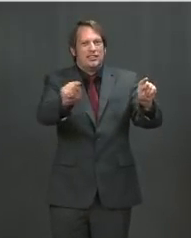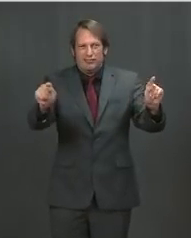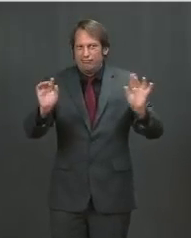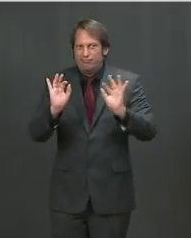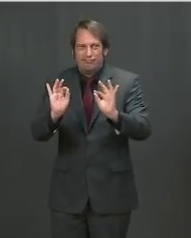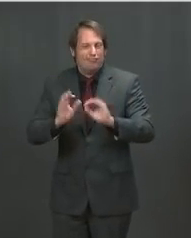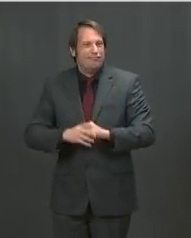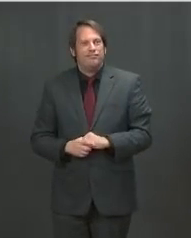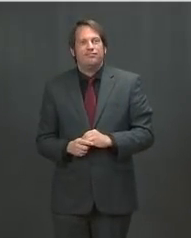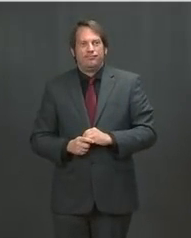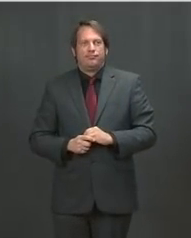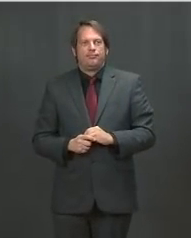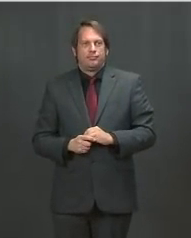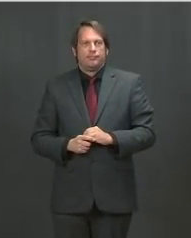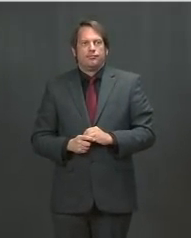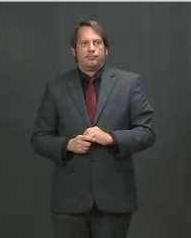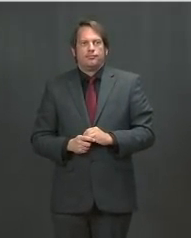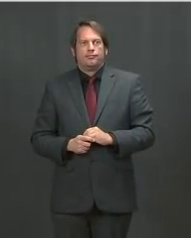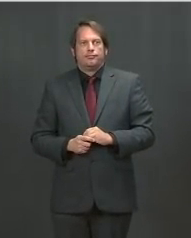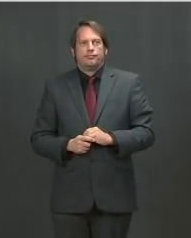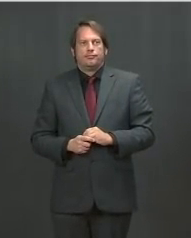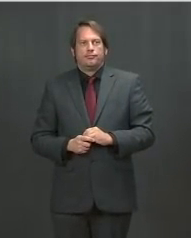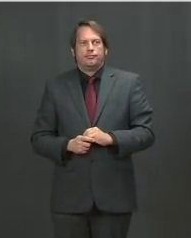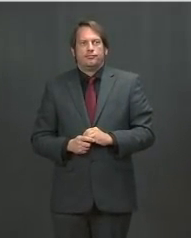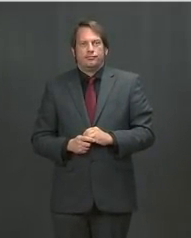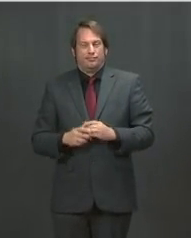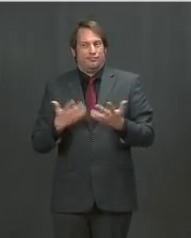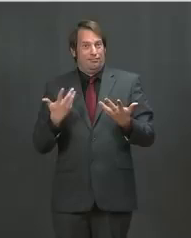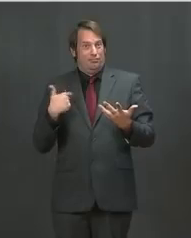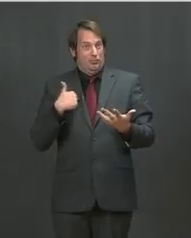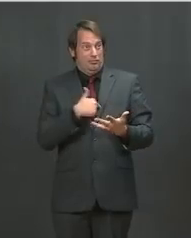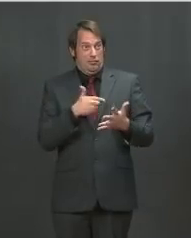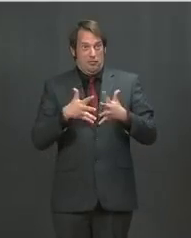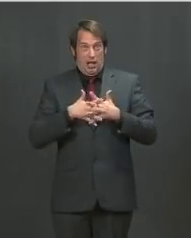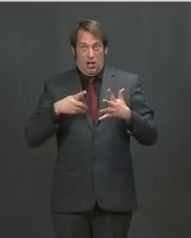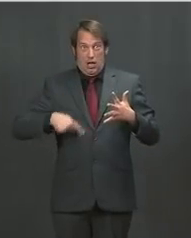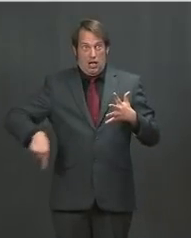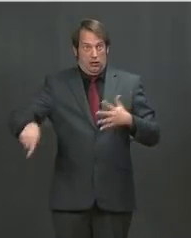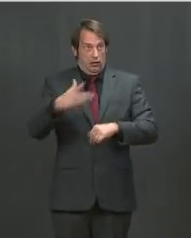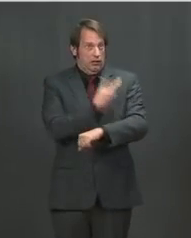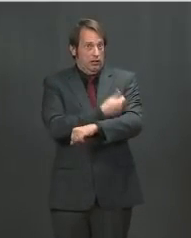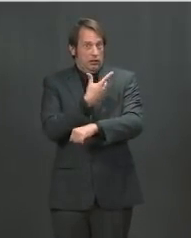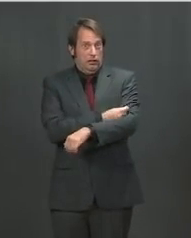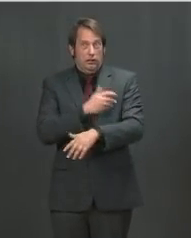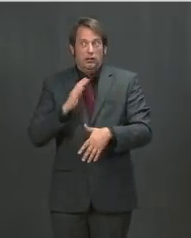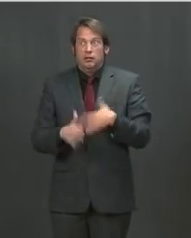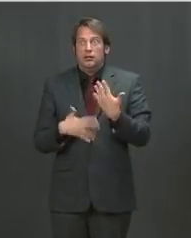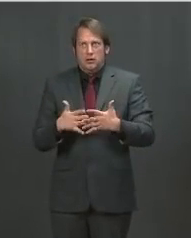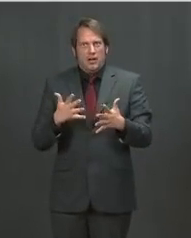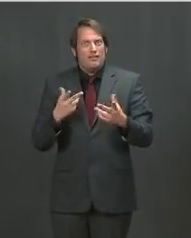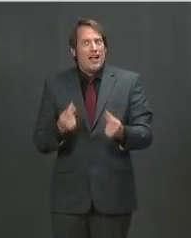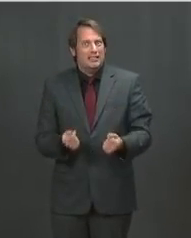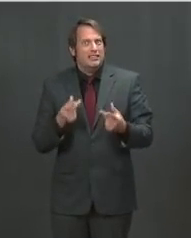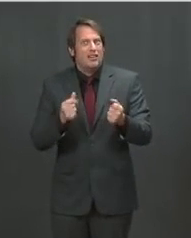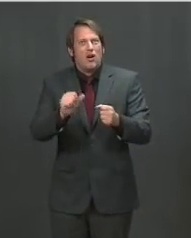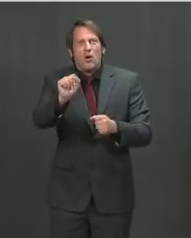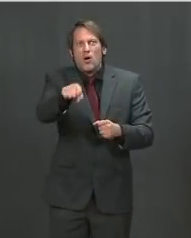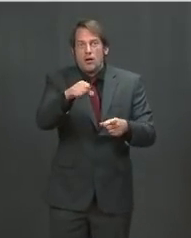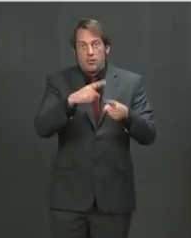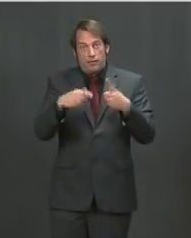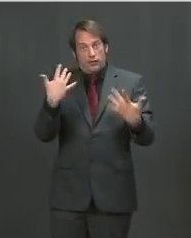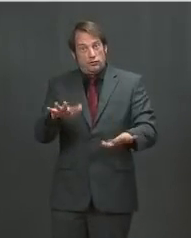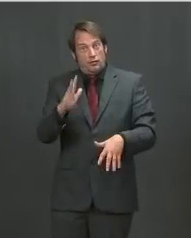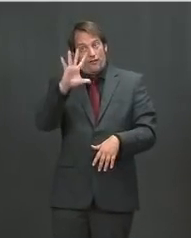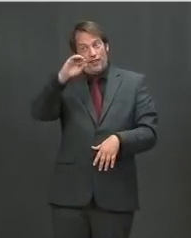as we vaccinate Americans in record numbers, we're still not even halfway there. And the progress we've made can be